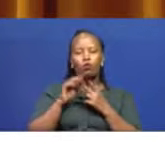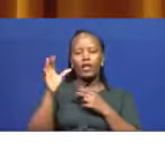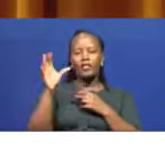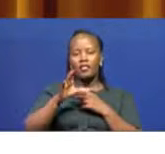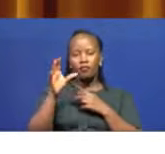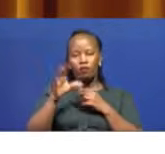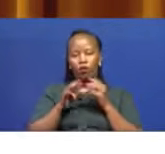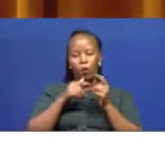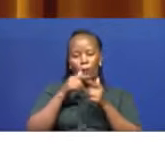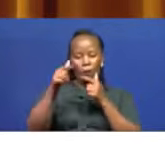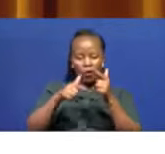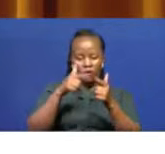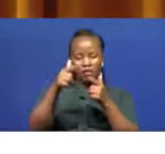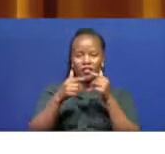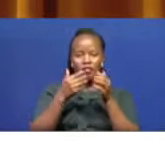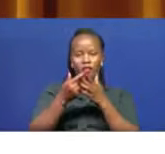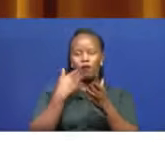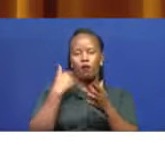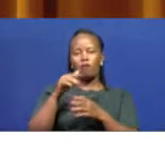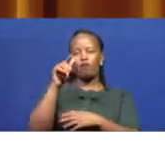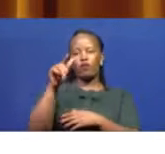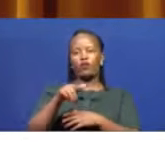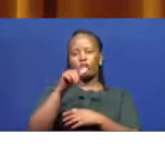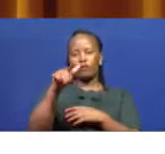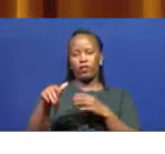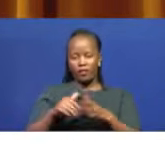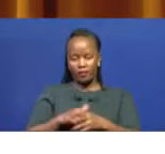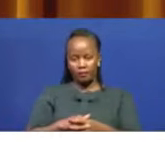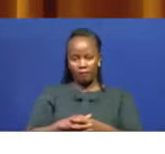proceedings before invoking impeachment.